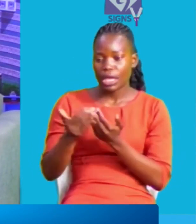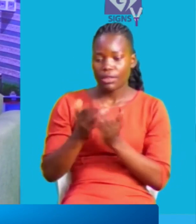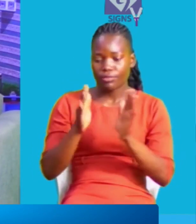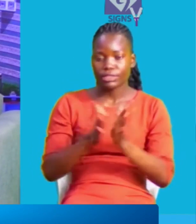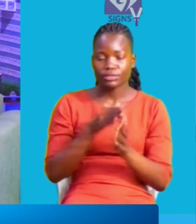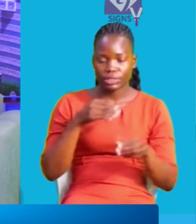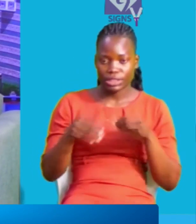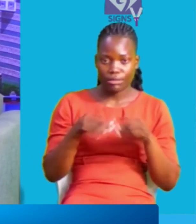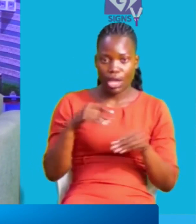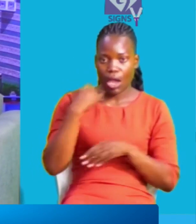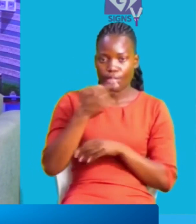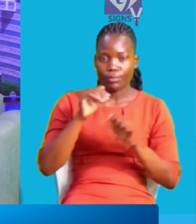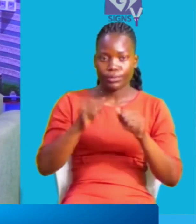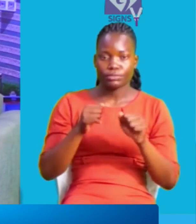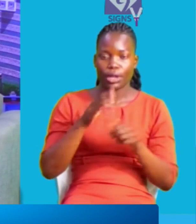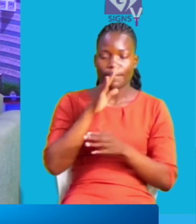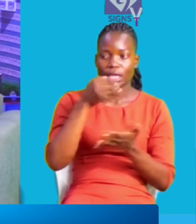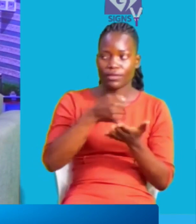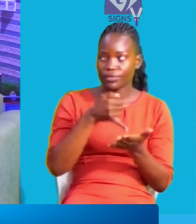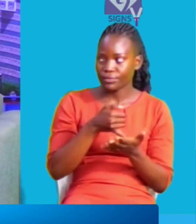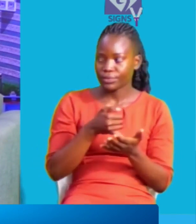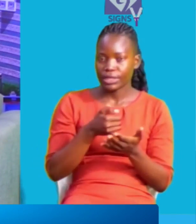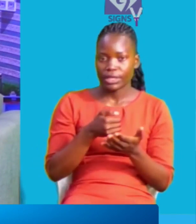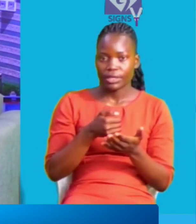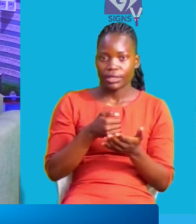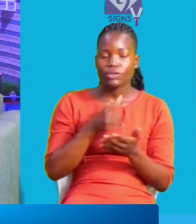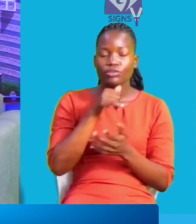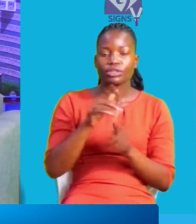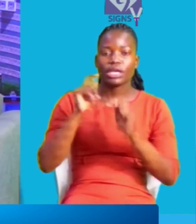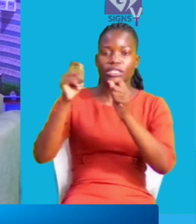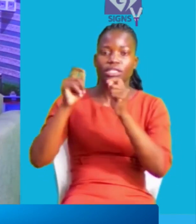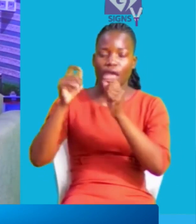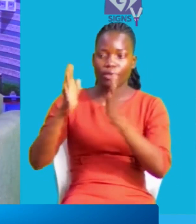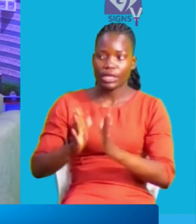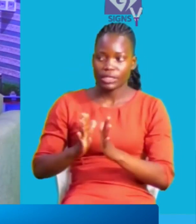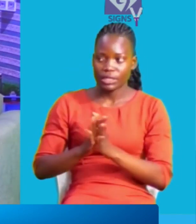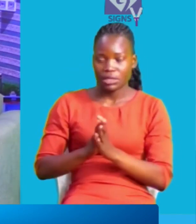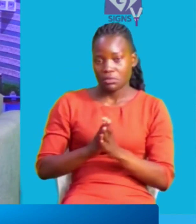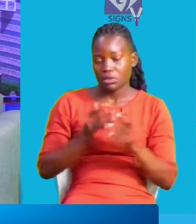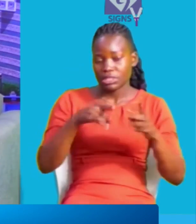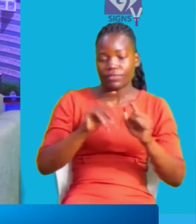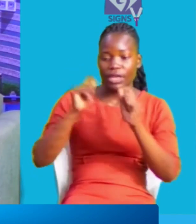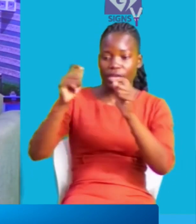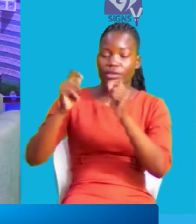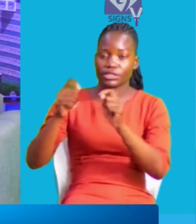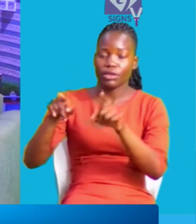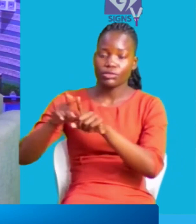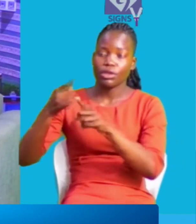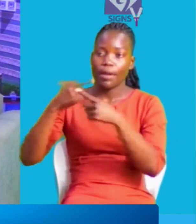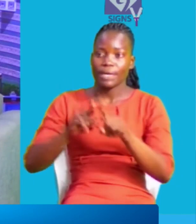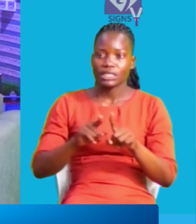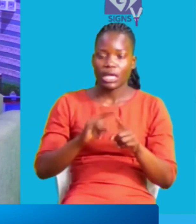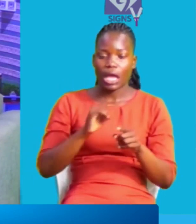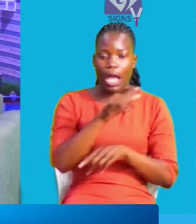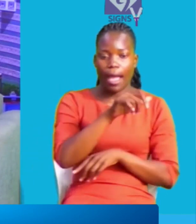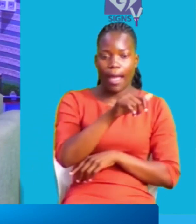be mindful of people with disability who might find themselves not probably as rioters? We have to put it as it is. Probably they are rioting as